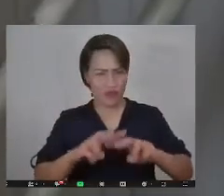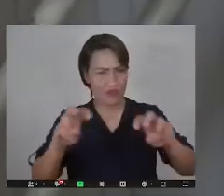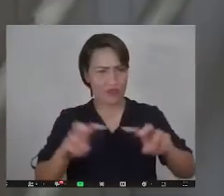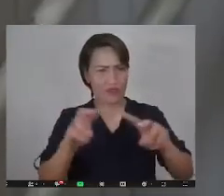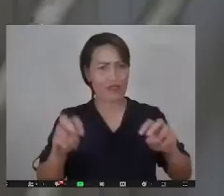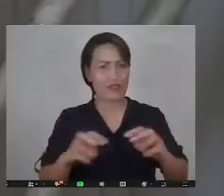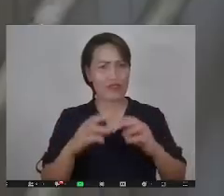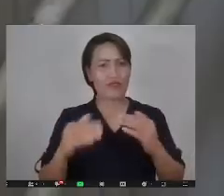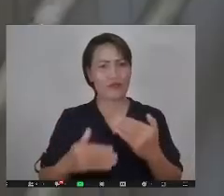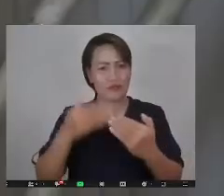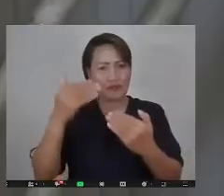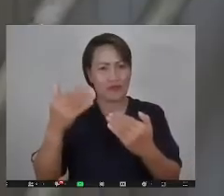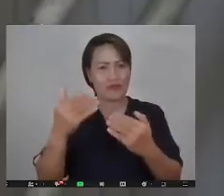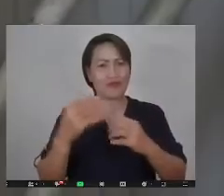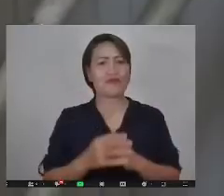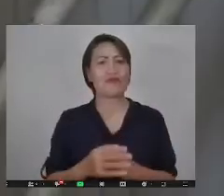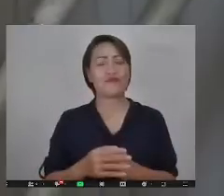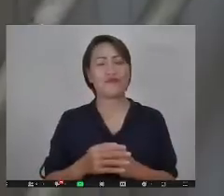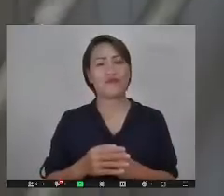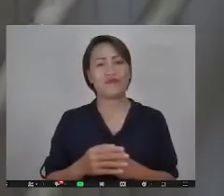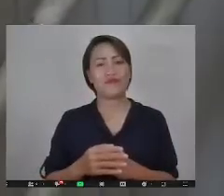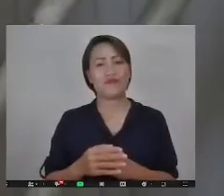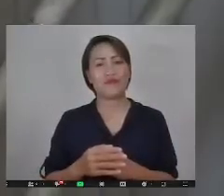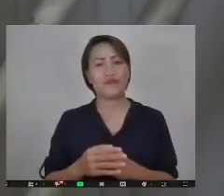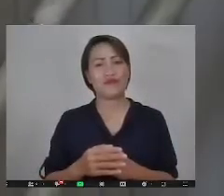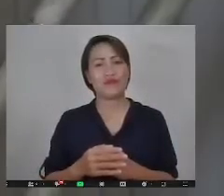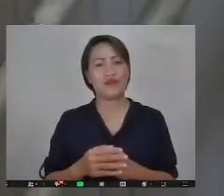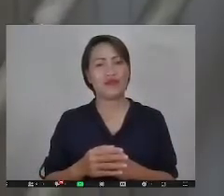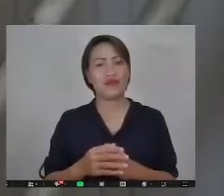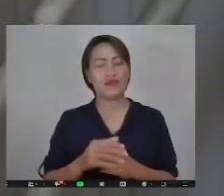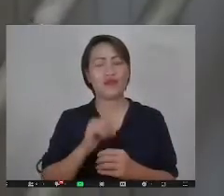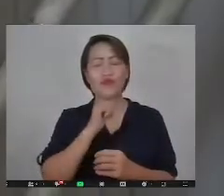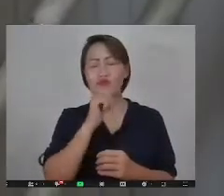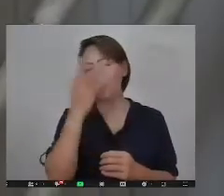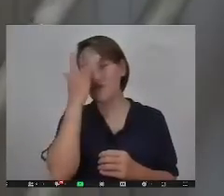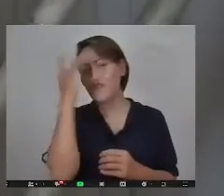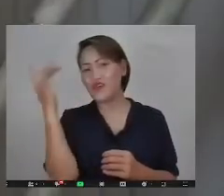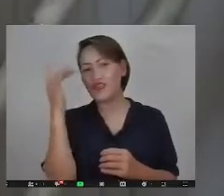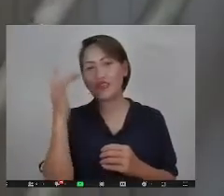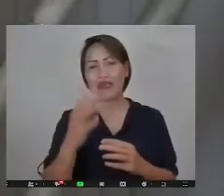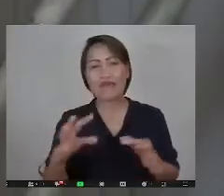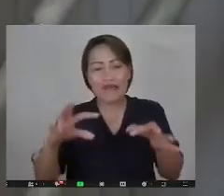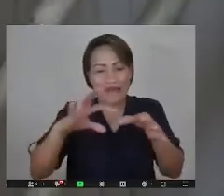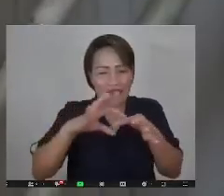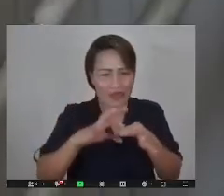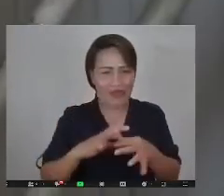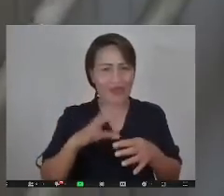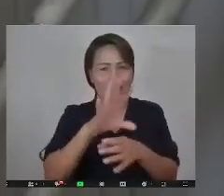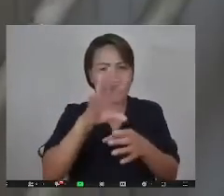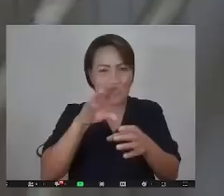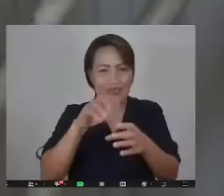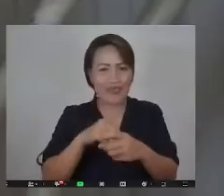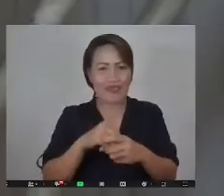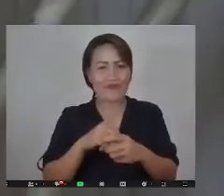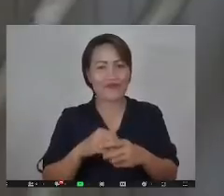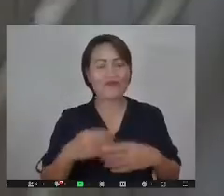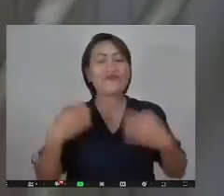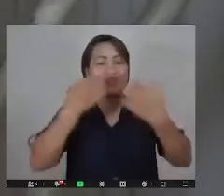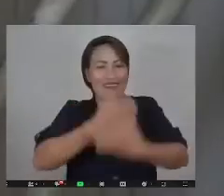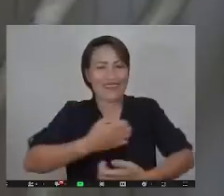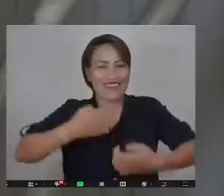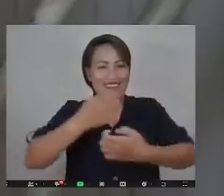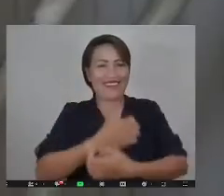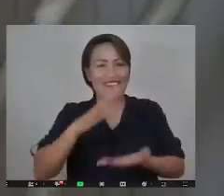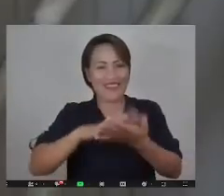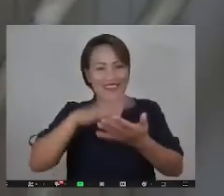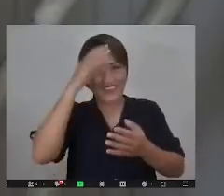knowledge, may you never forget to collaborate also and make friends. Enjoy learning and have fun.